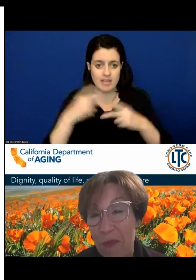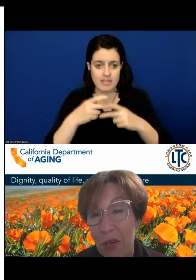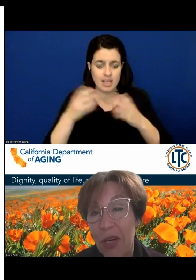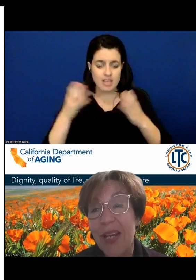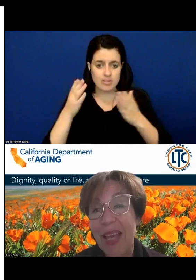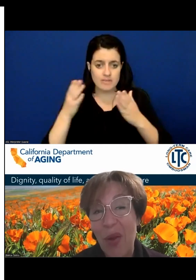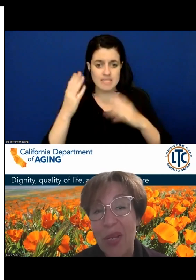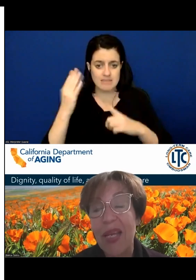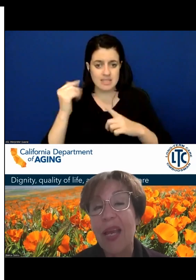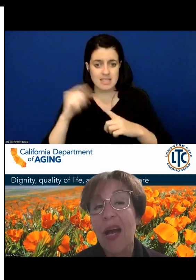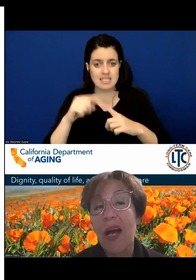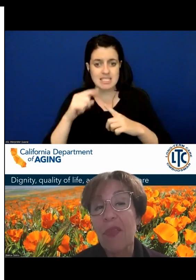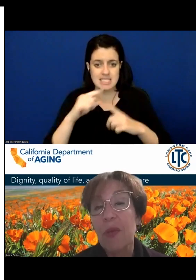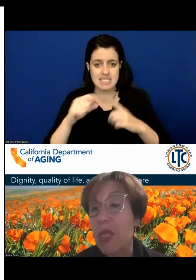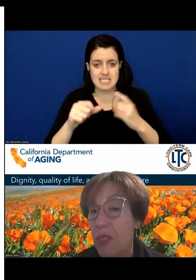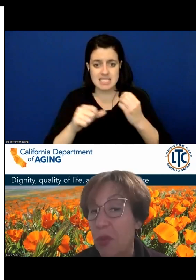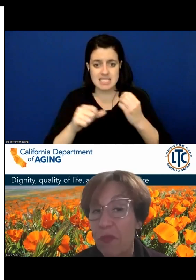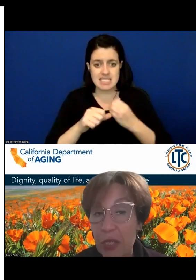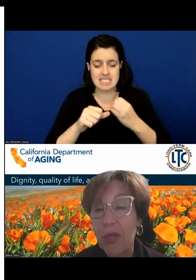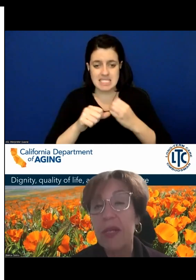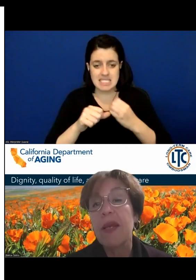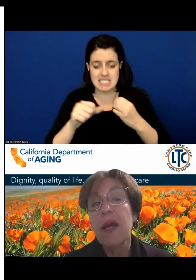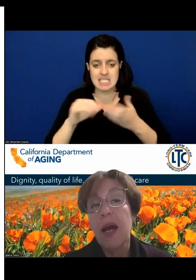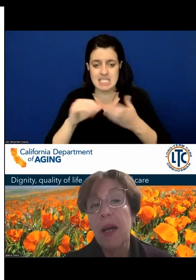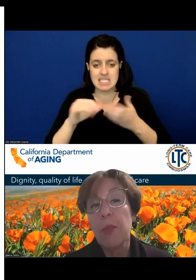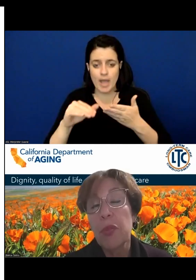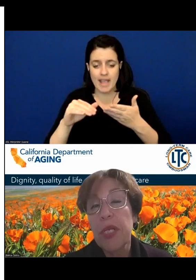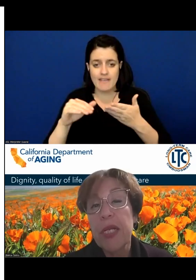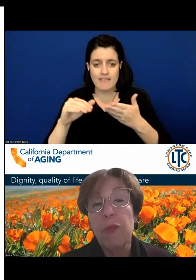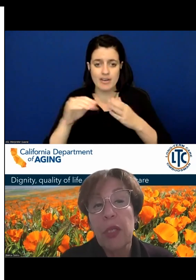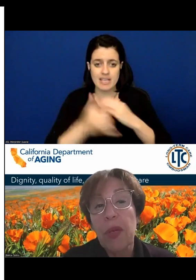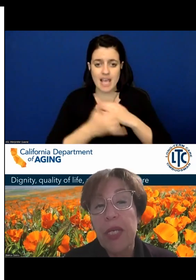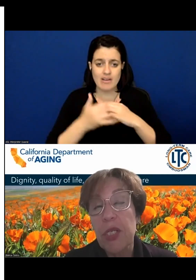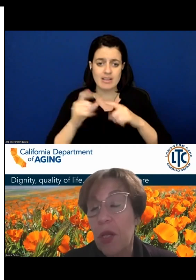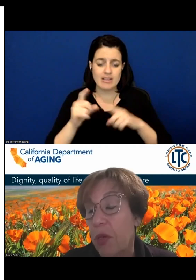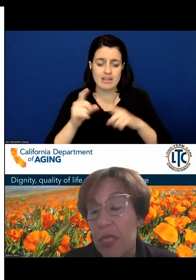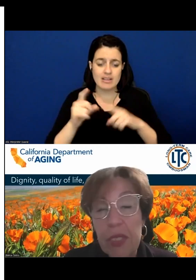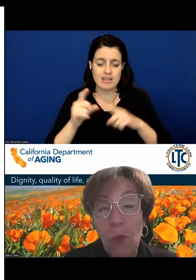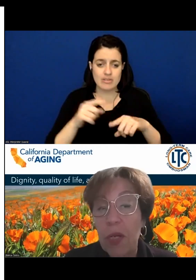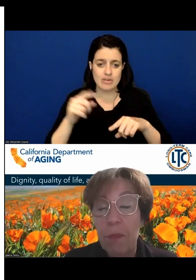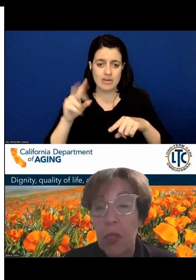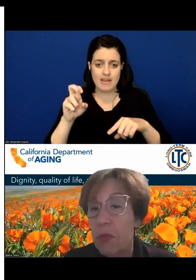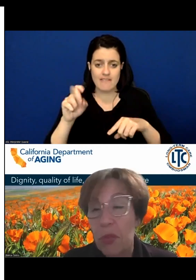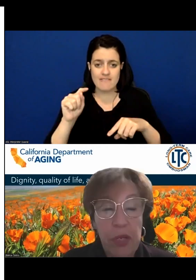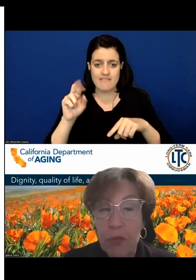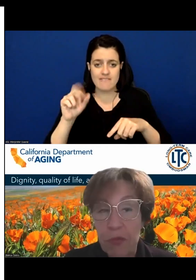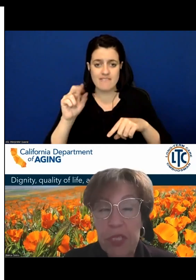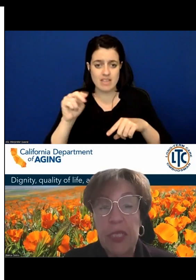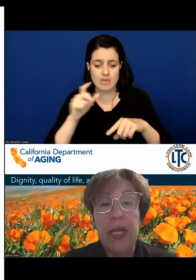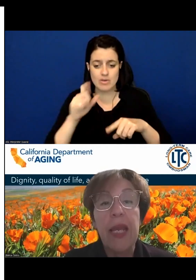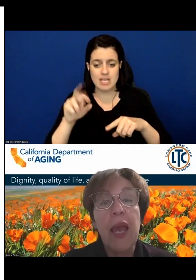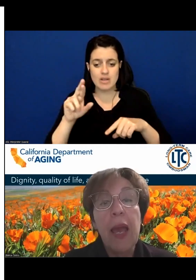assisted waiver county. There was also a veteran who needed relocation, although he didn't want to go to a